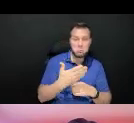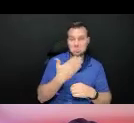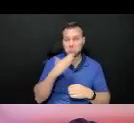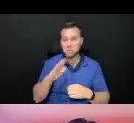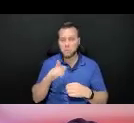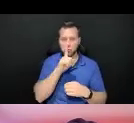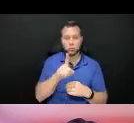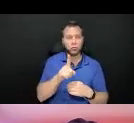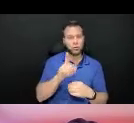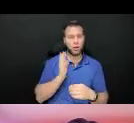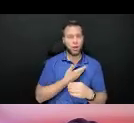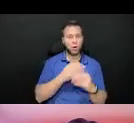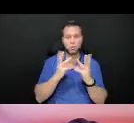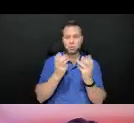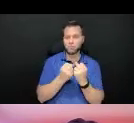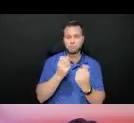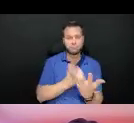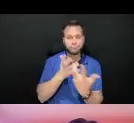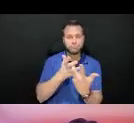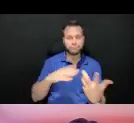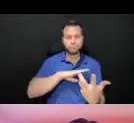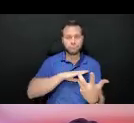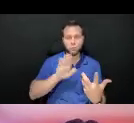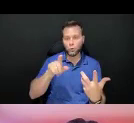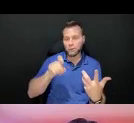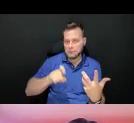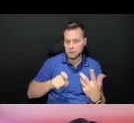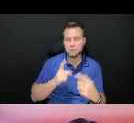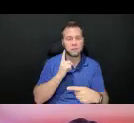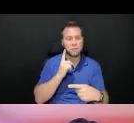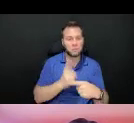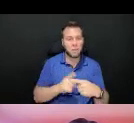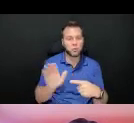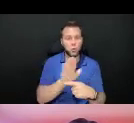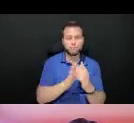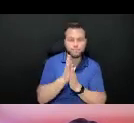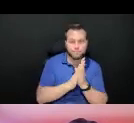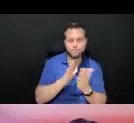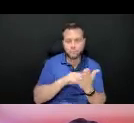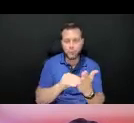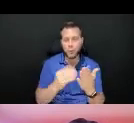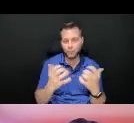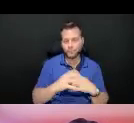are meeting your needs and your interests.